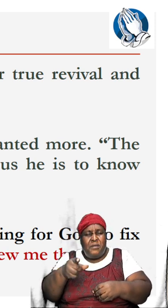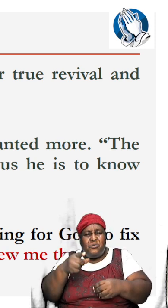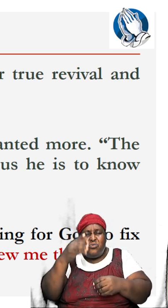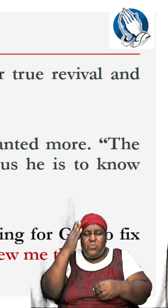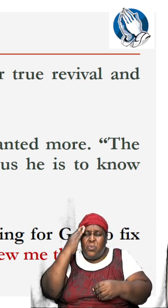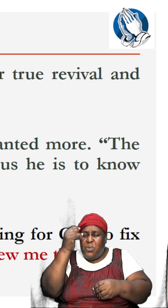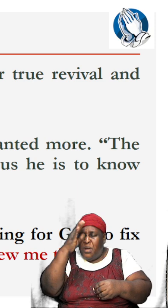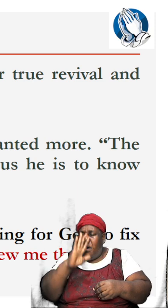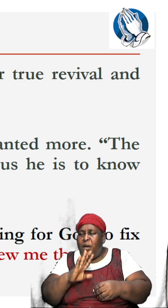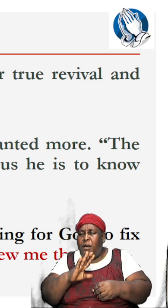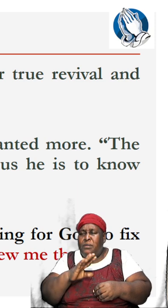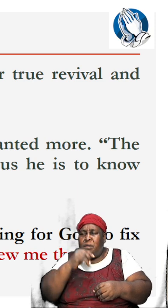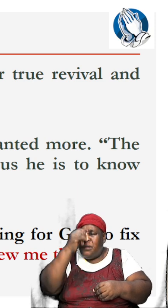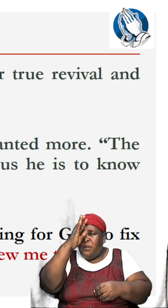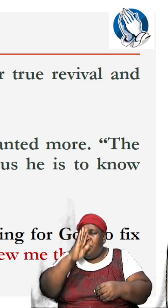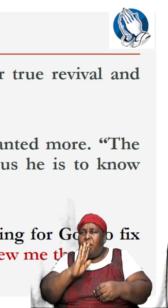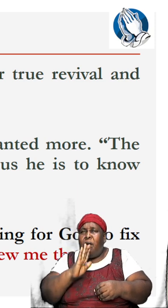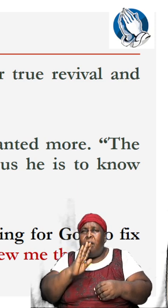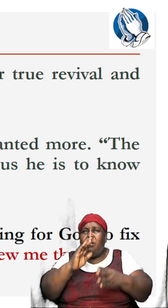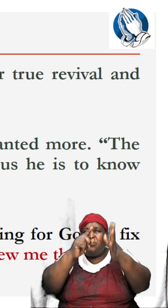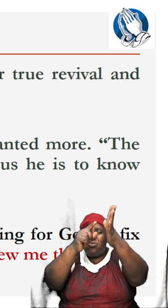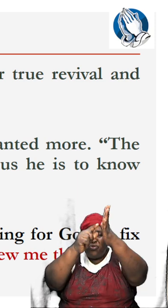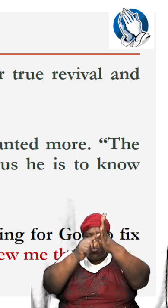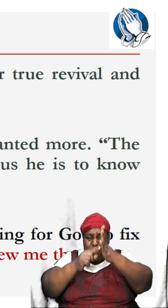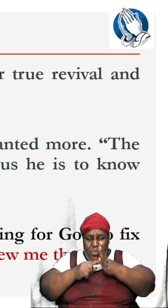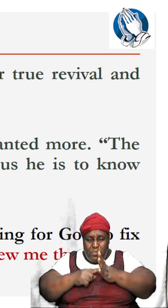me thy glory.